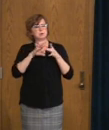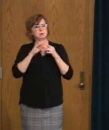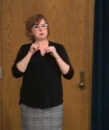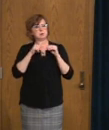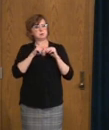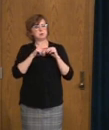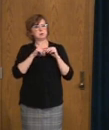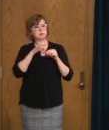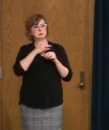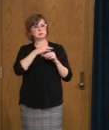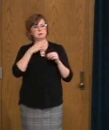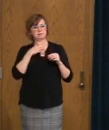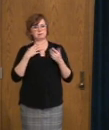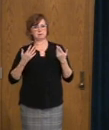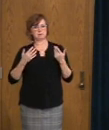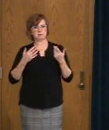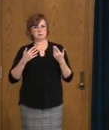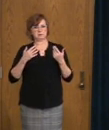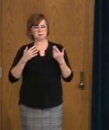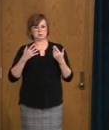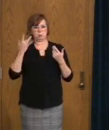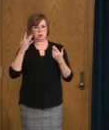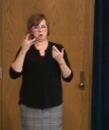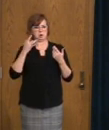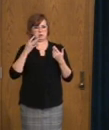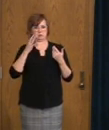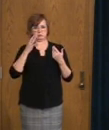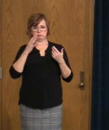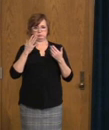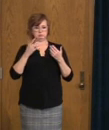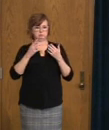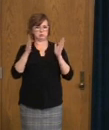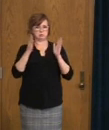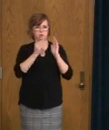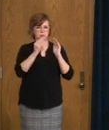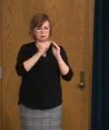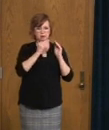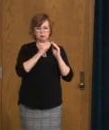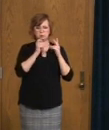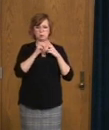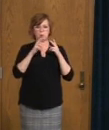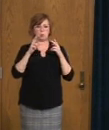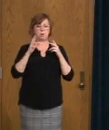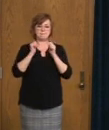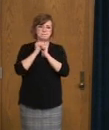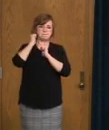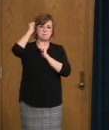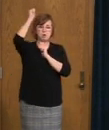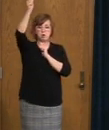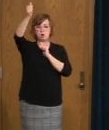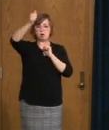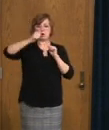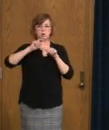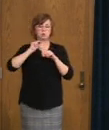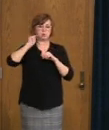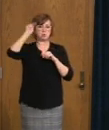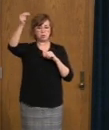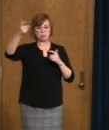rural and northern areas where we have integrated facilities, has been a bigger challenge than